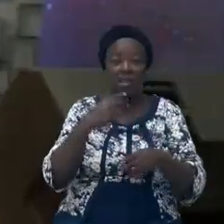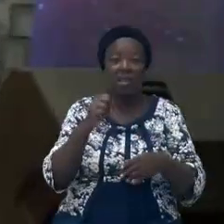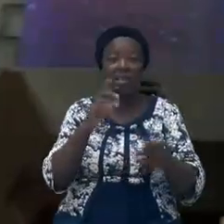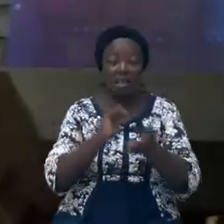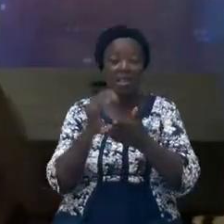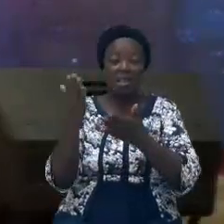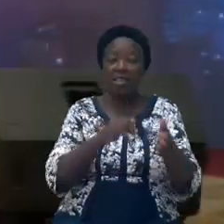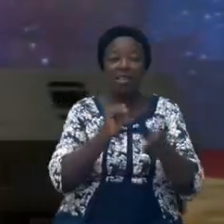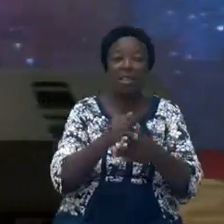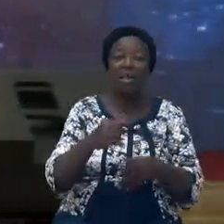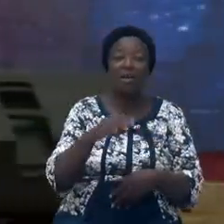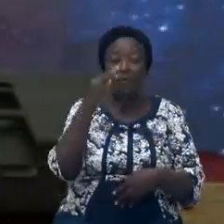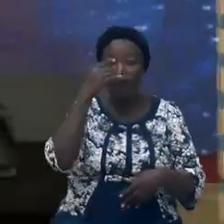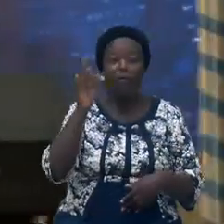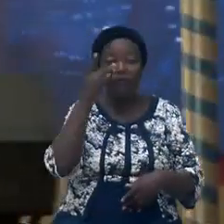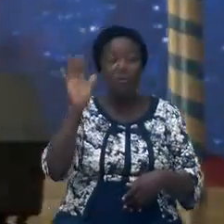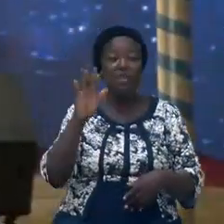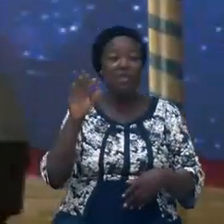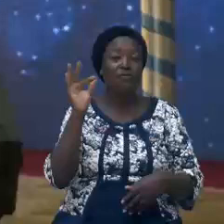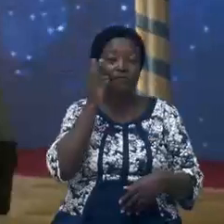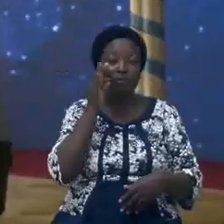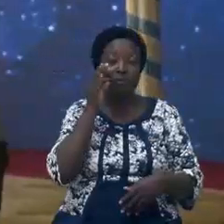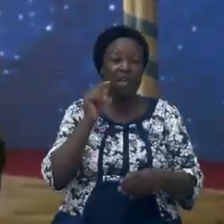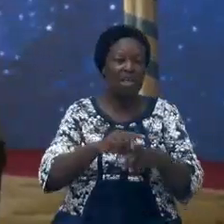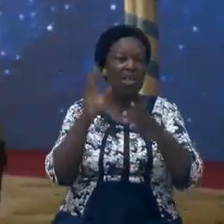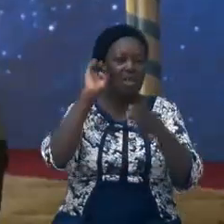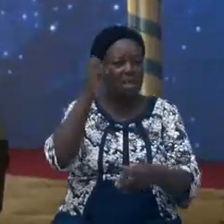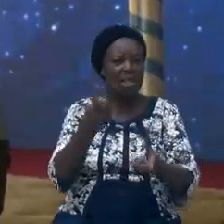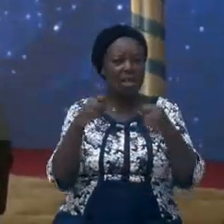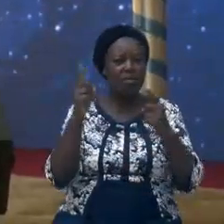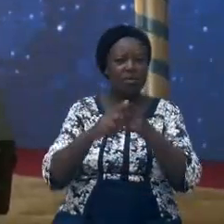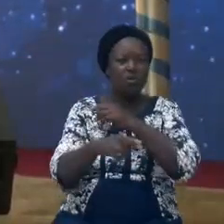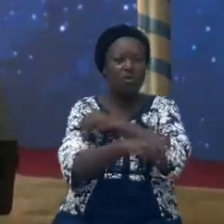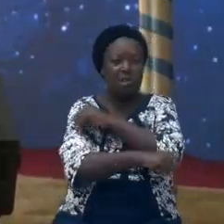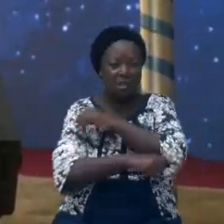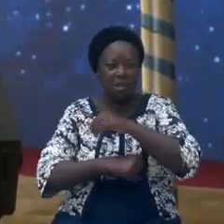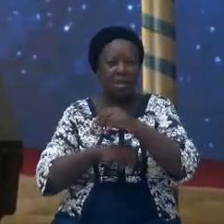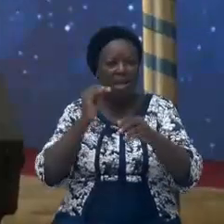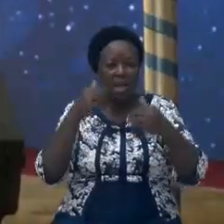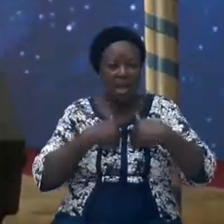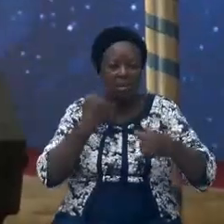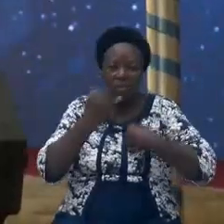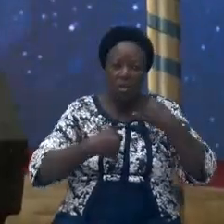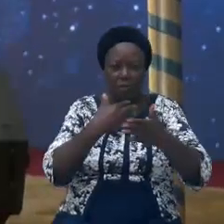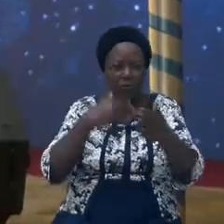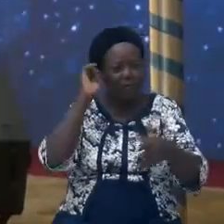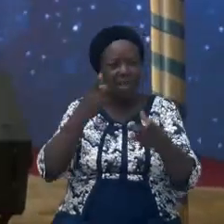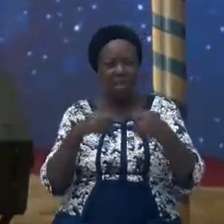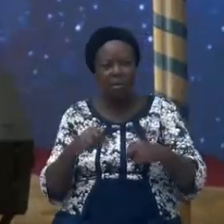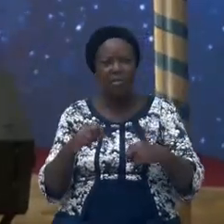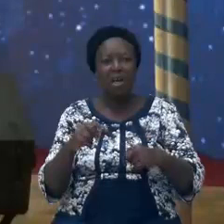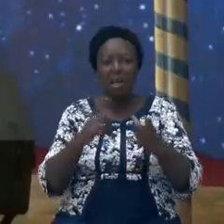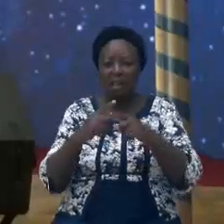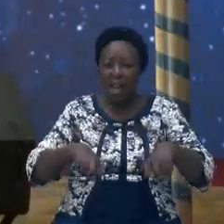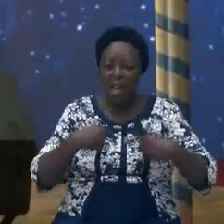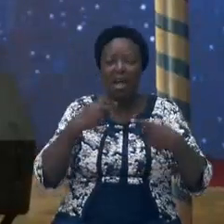Eve should take the forbidden fruit. He came to steal. They had joy before he came,